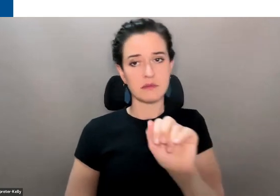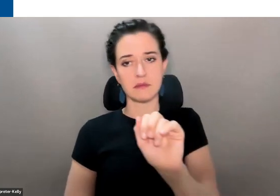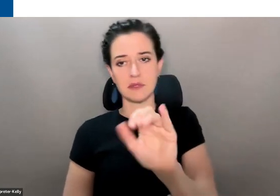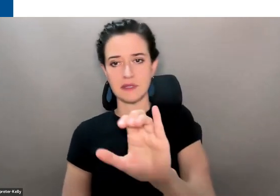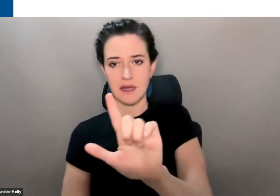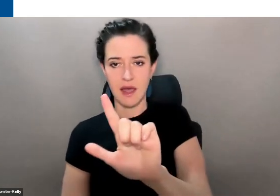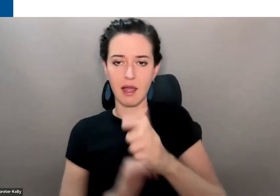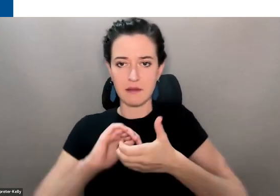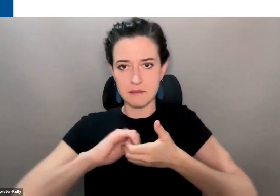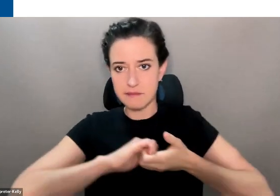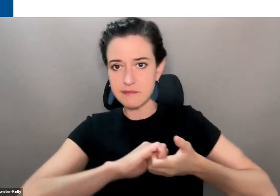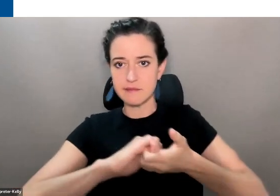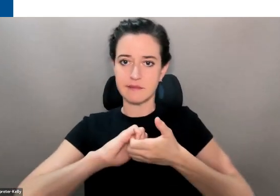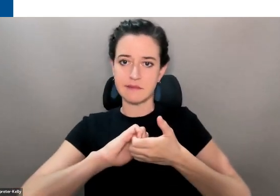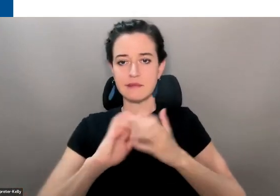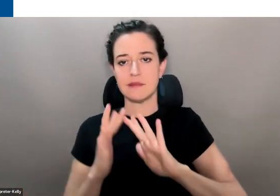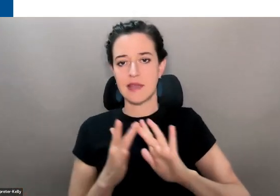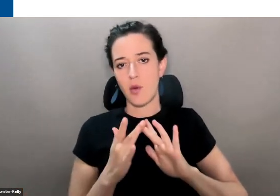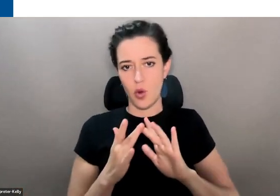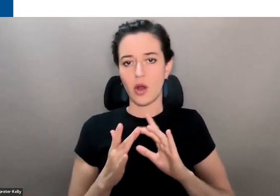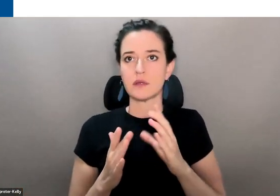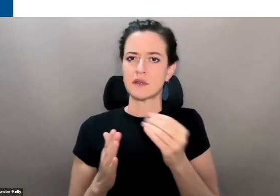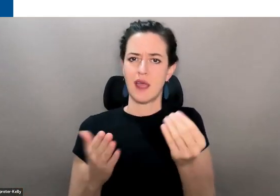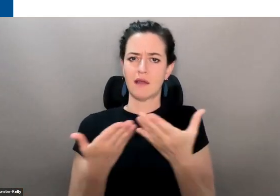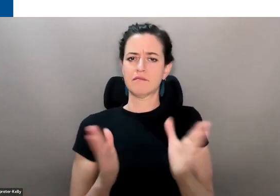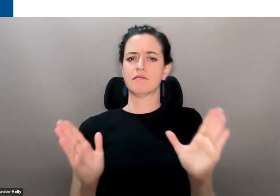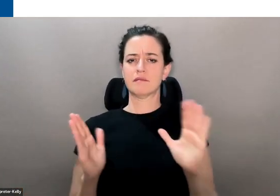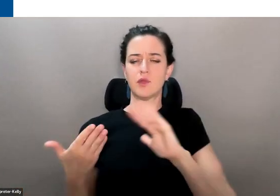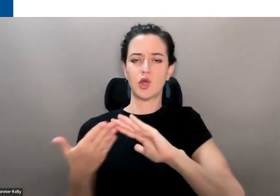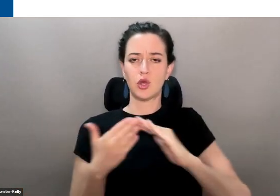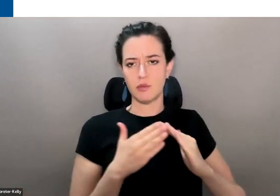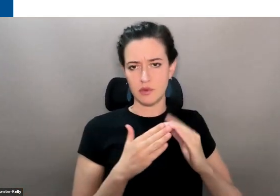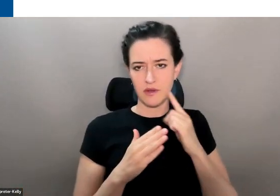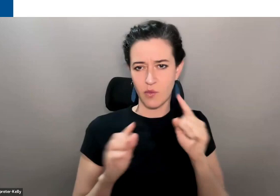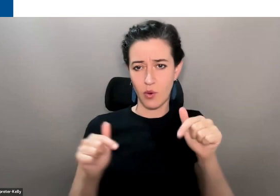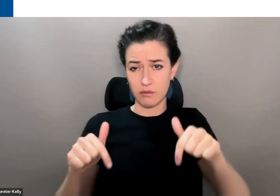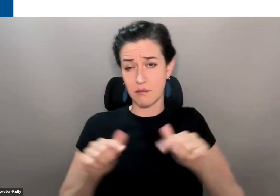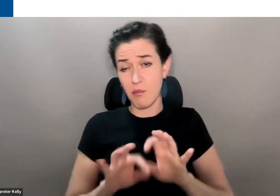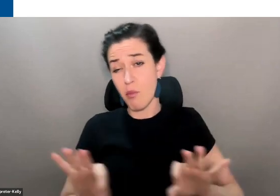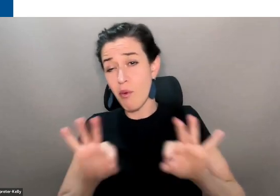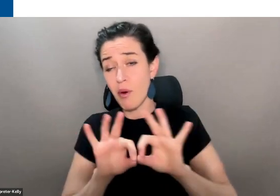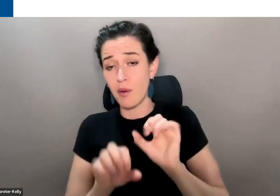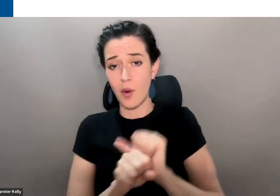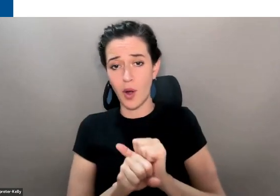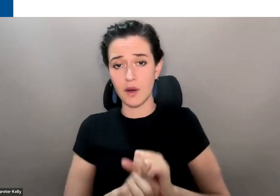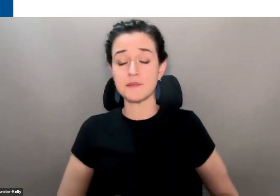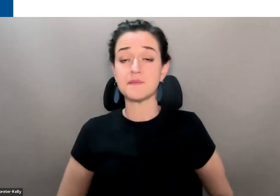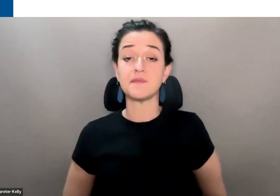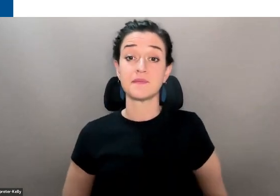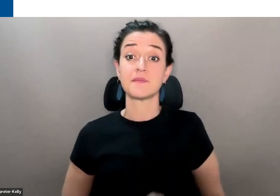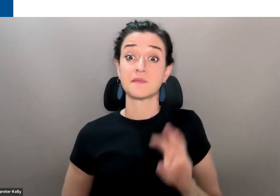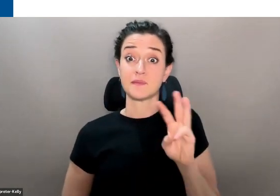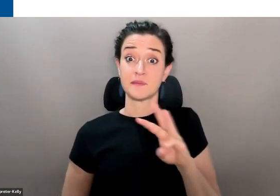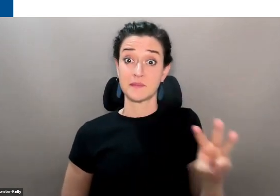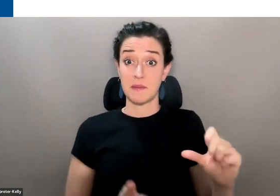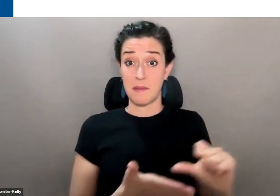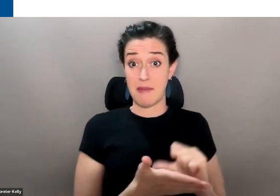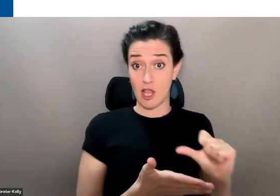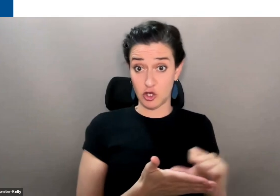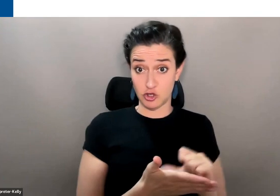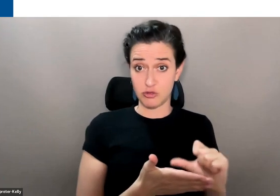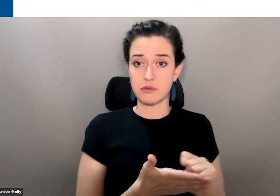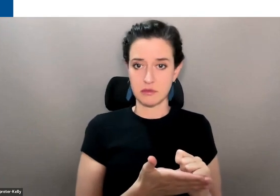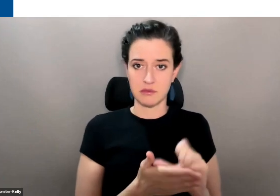disability community in this important work. We have a webpage on ACL's website dedicated to